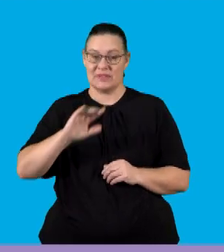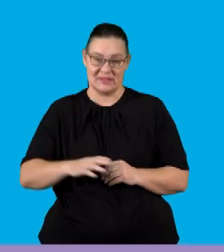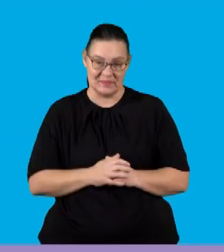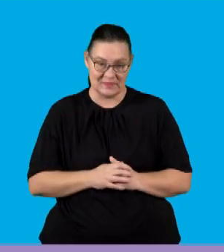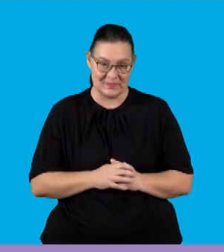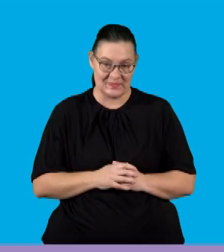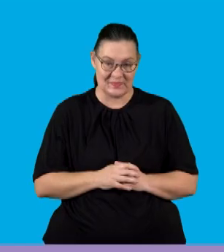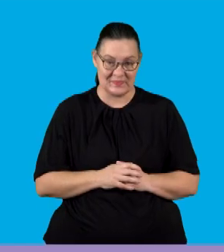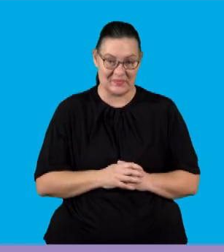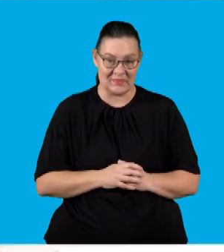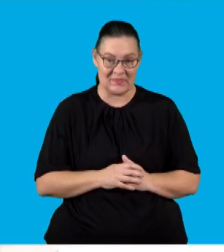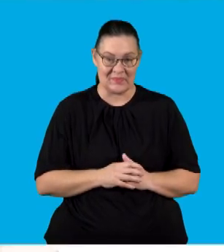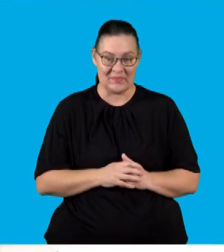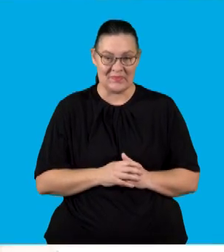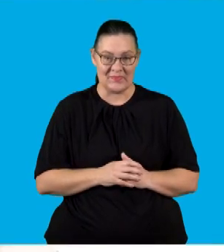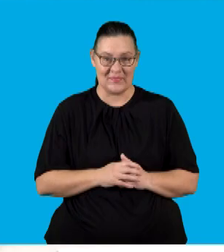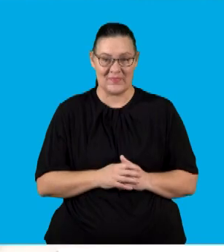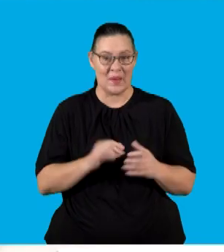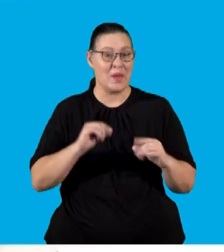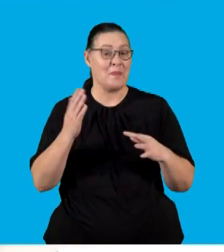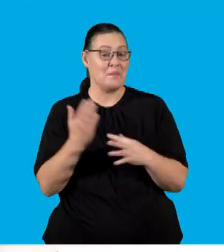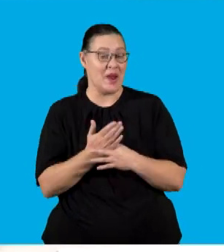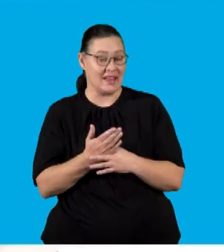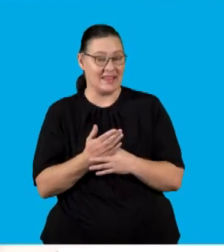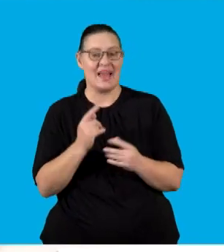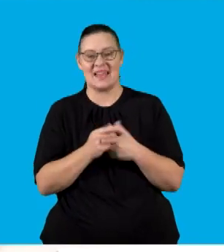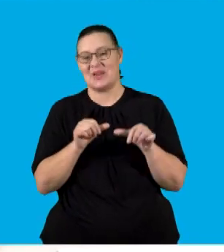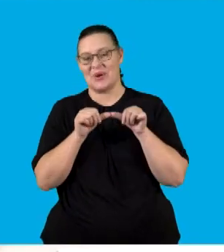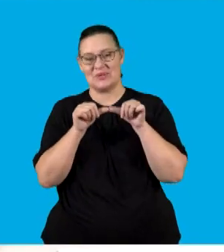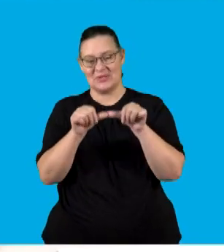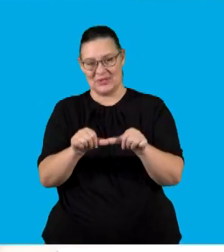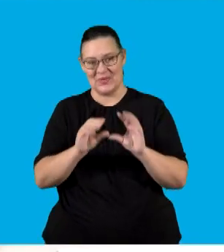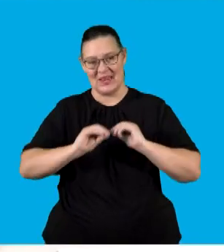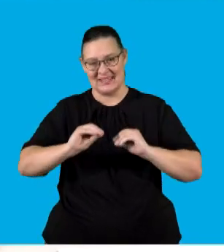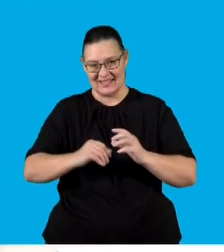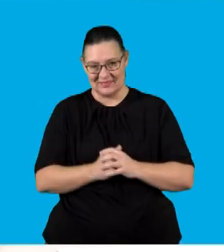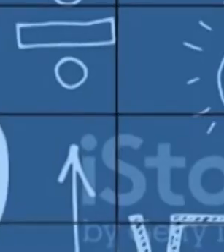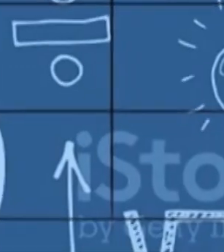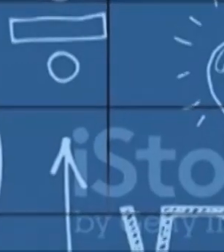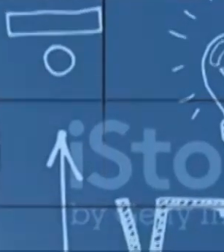8,130,000. Let's quickly go to an ad break and then we'll continue with our lesson.